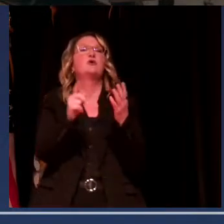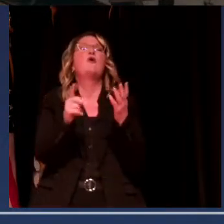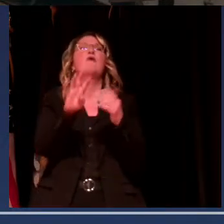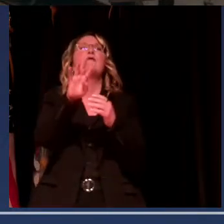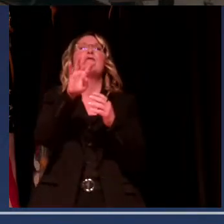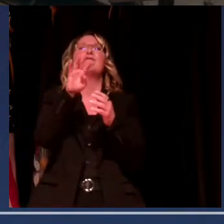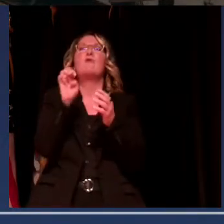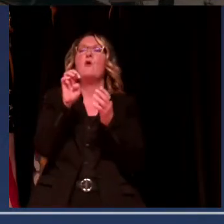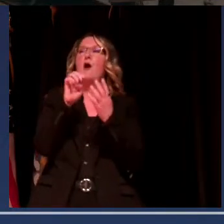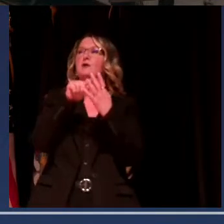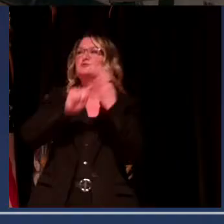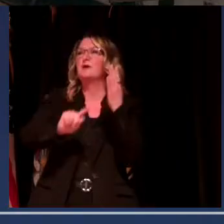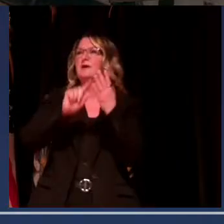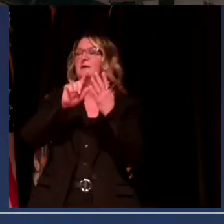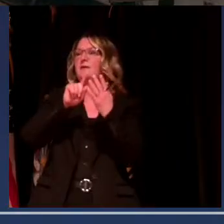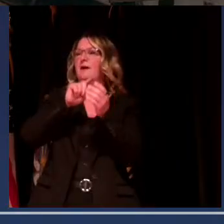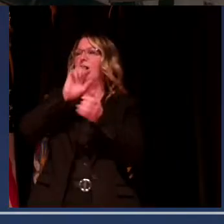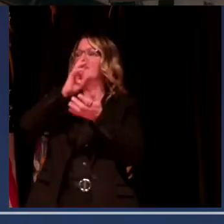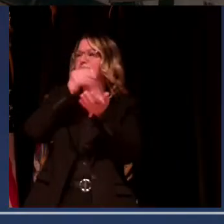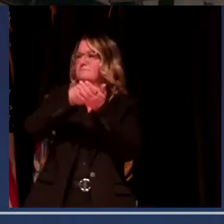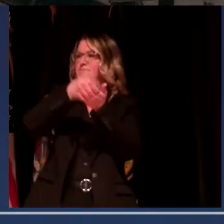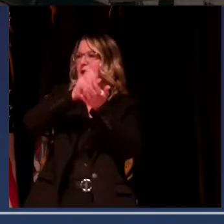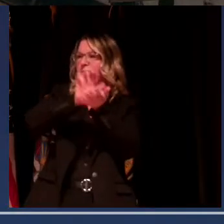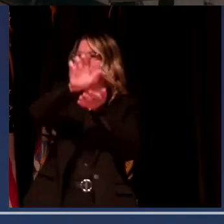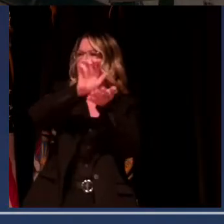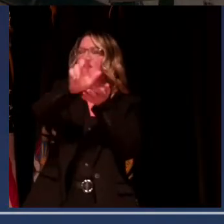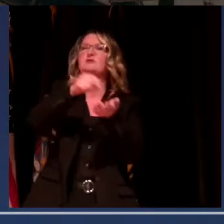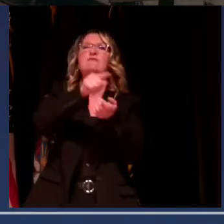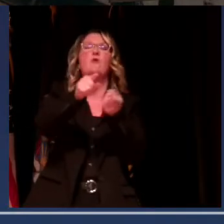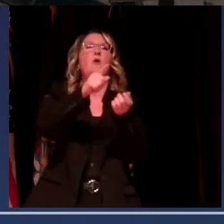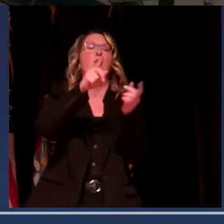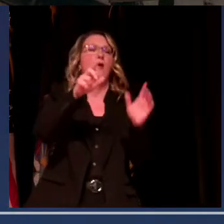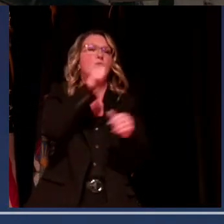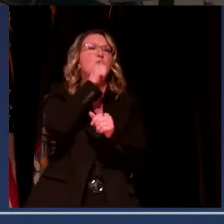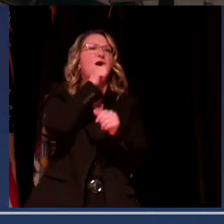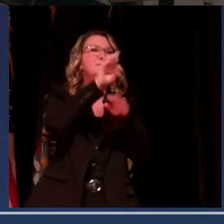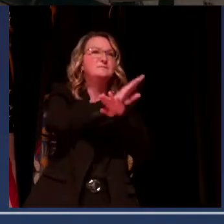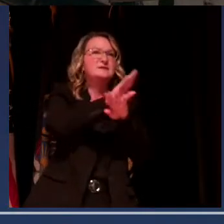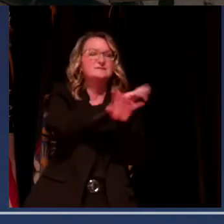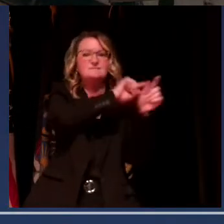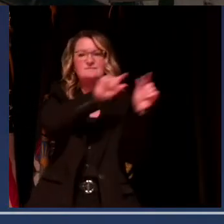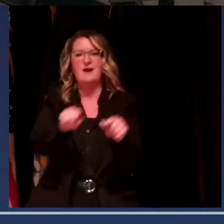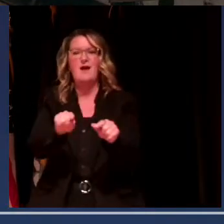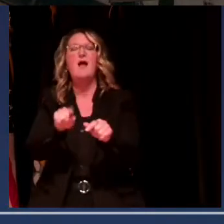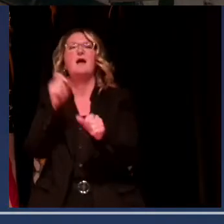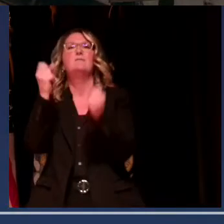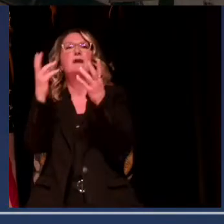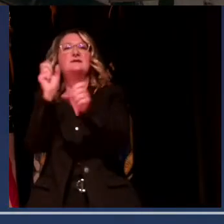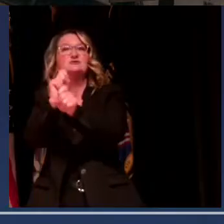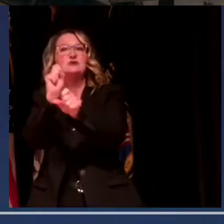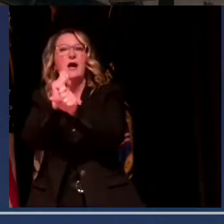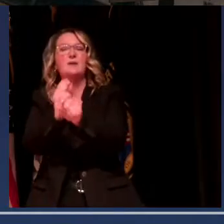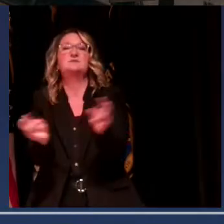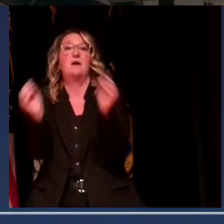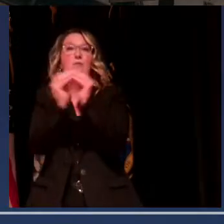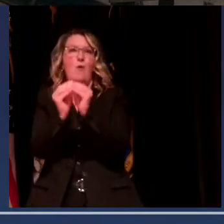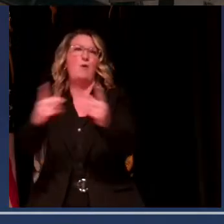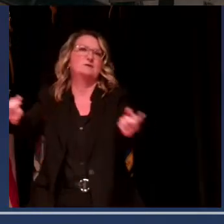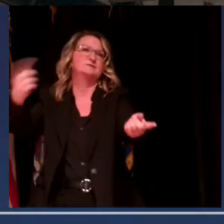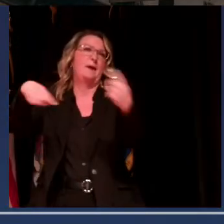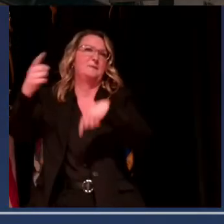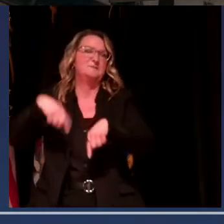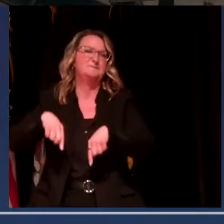$400 of new private sector investment and 228 jobs are coming to Erie County, and I know more is on the